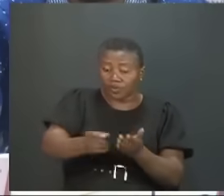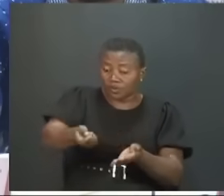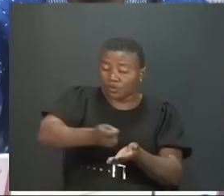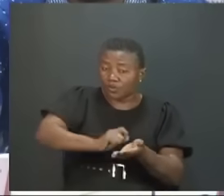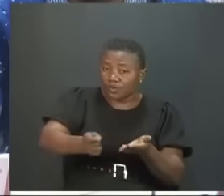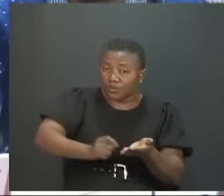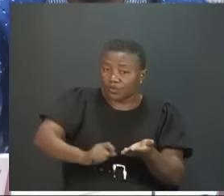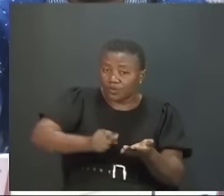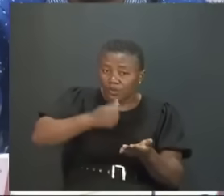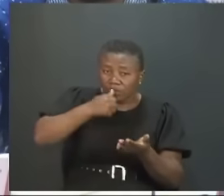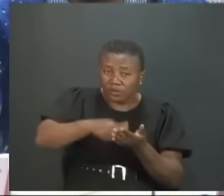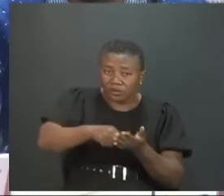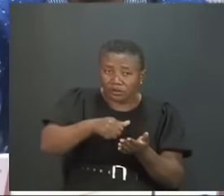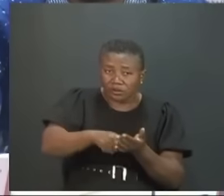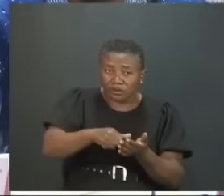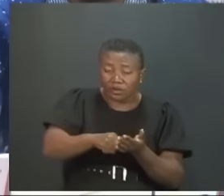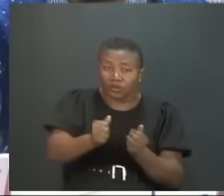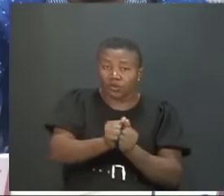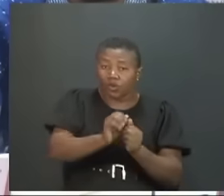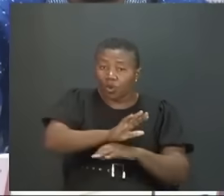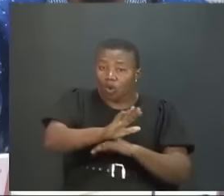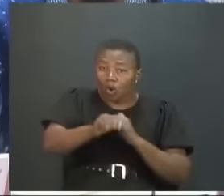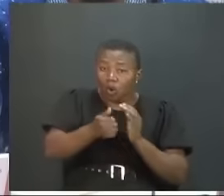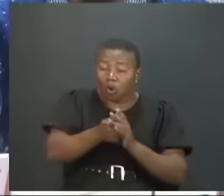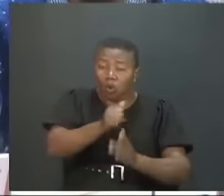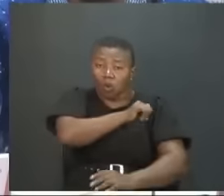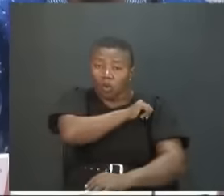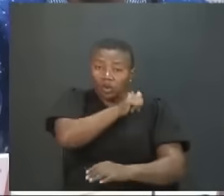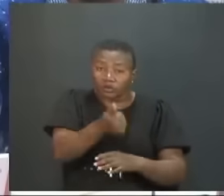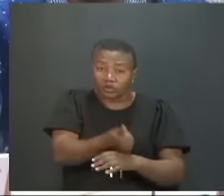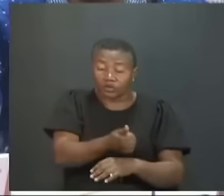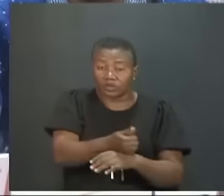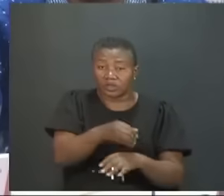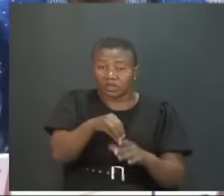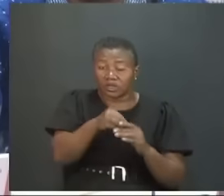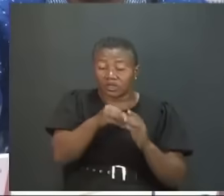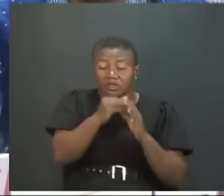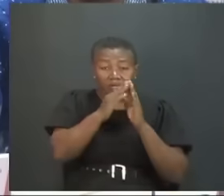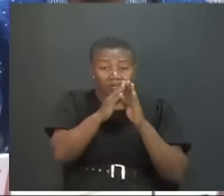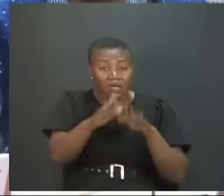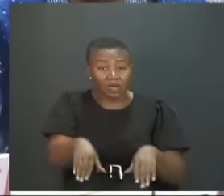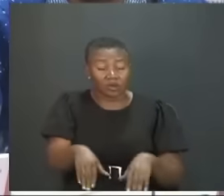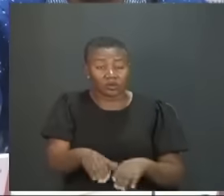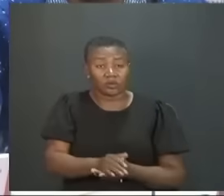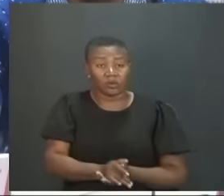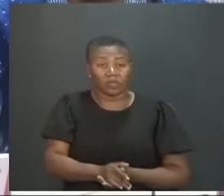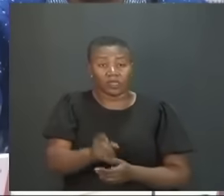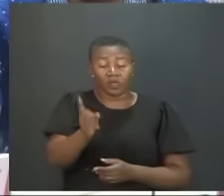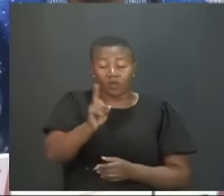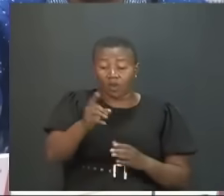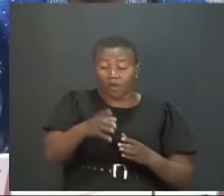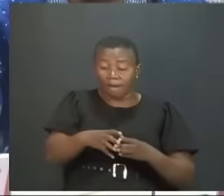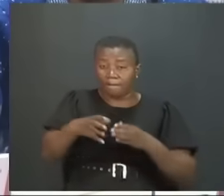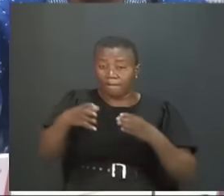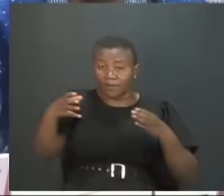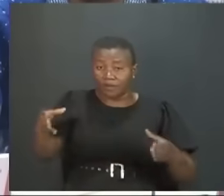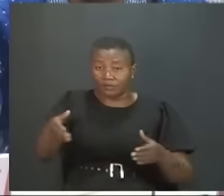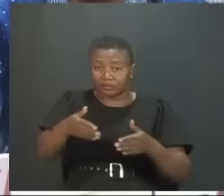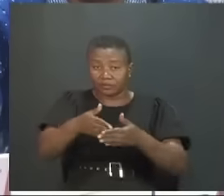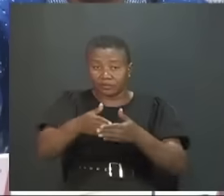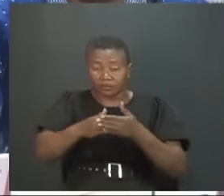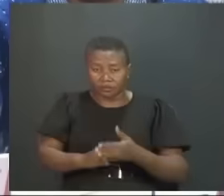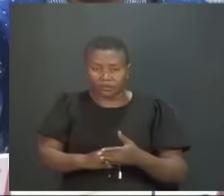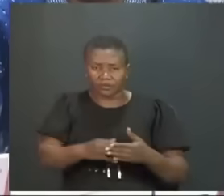submission with all the authorities, including the latest authority in this house, where the majority leader